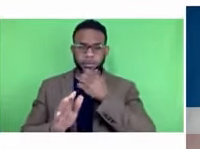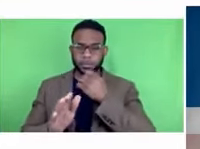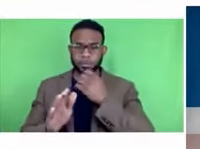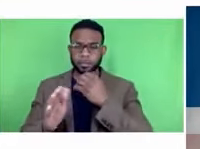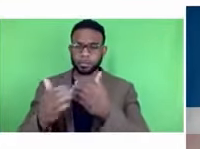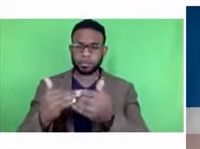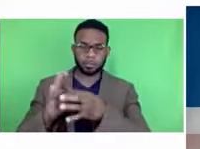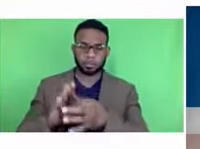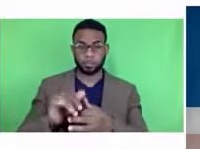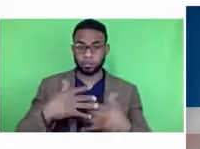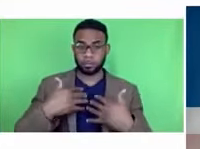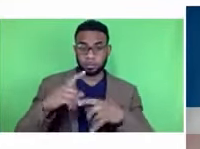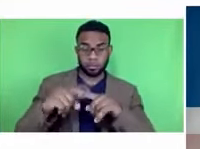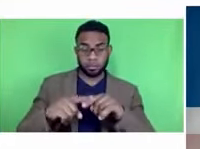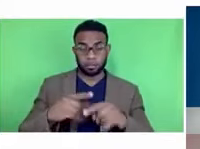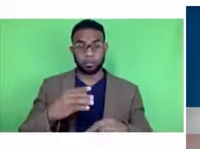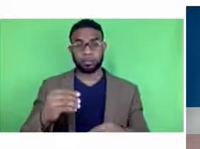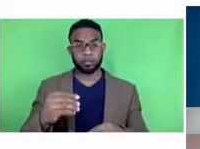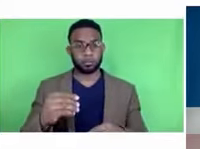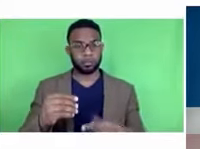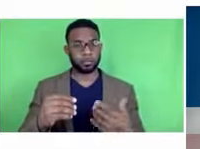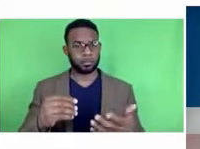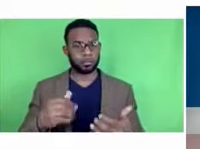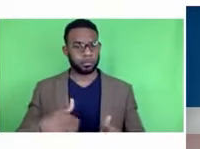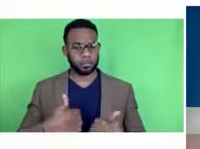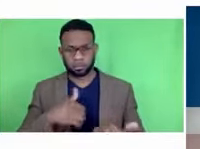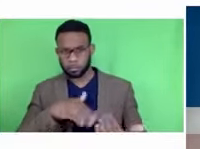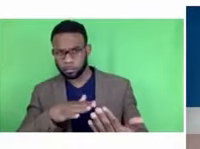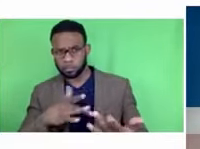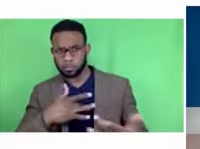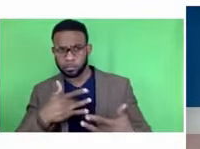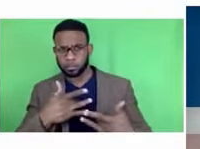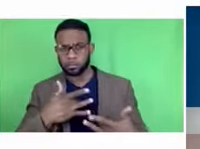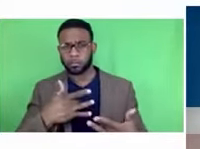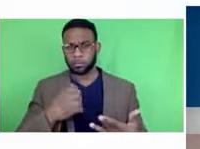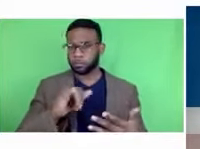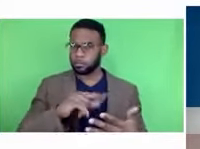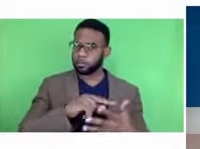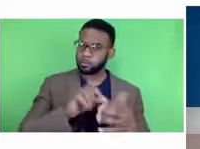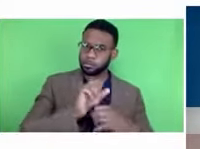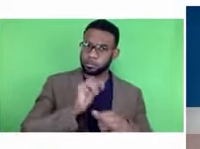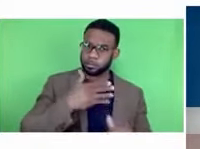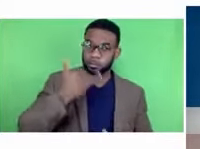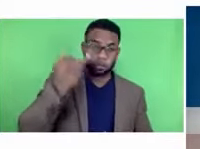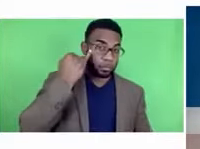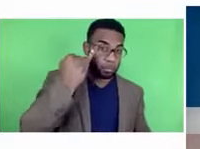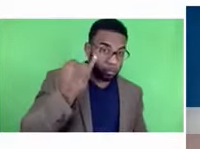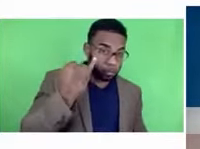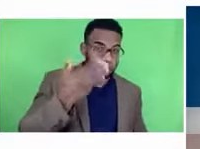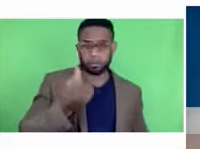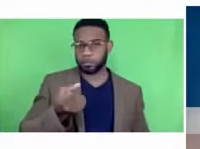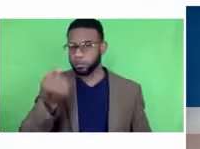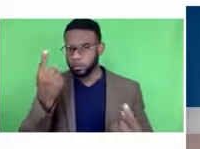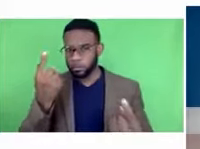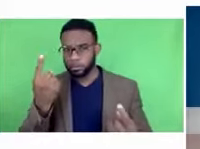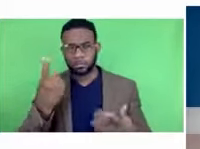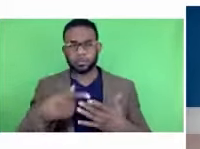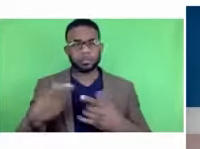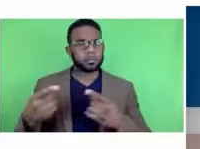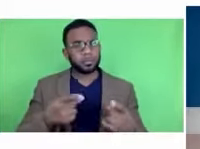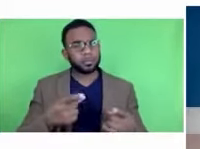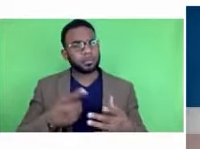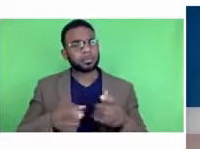their health condition and, you know, addressing their concerns and so that the employer would have a better idea and a better understanding of what's going on and what